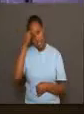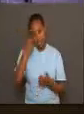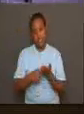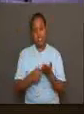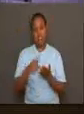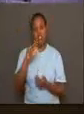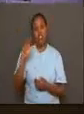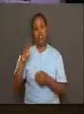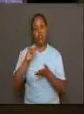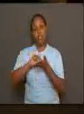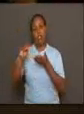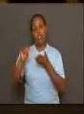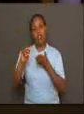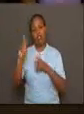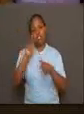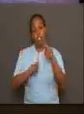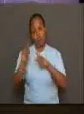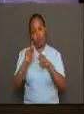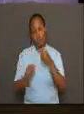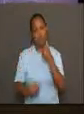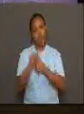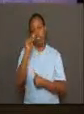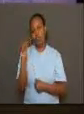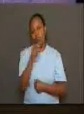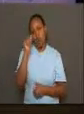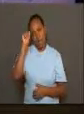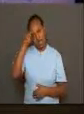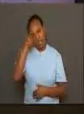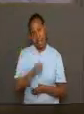33 million people are victims of AIDS.